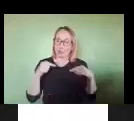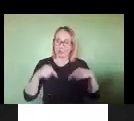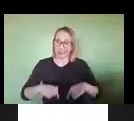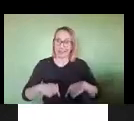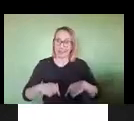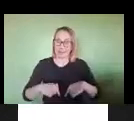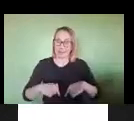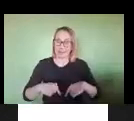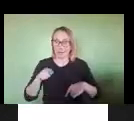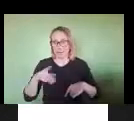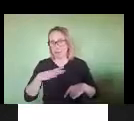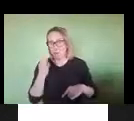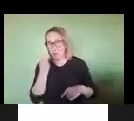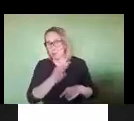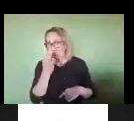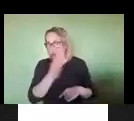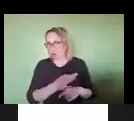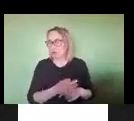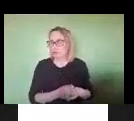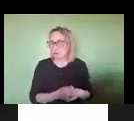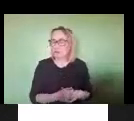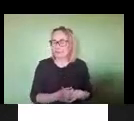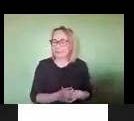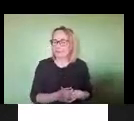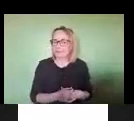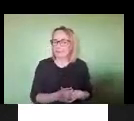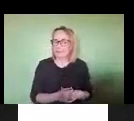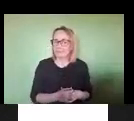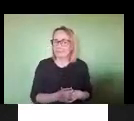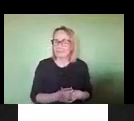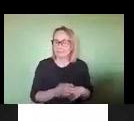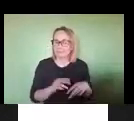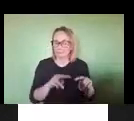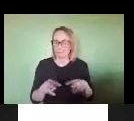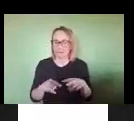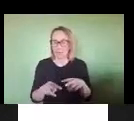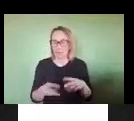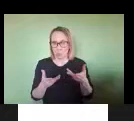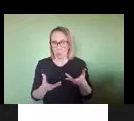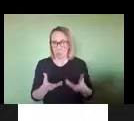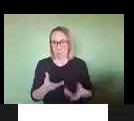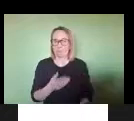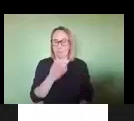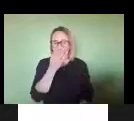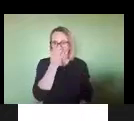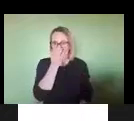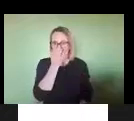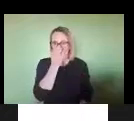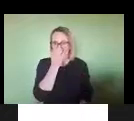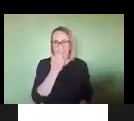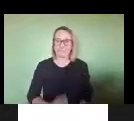have any questions, but we'll just play the video just now and you can hear from Ronnie.